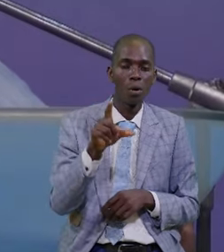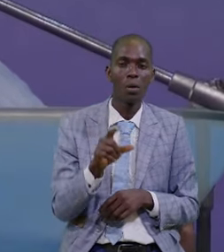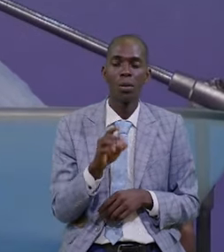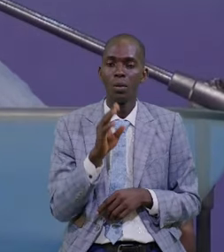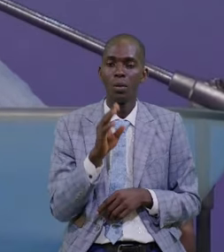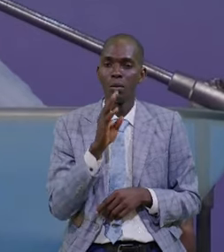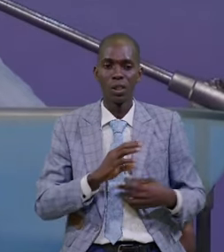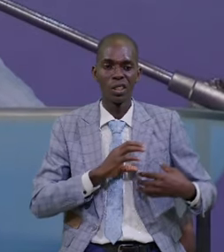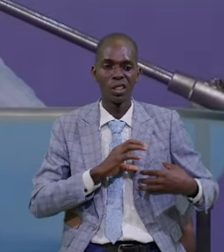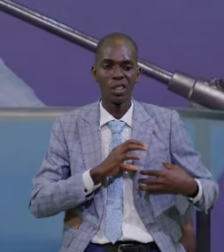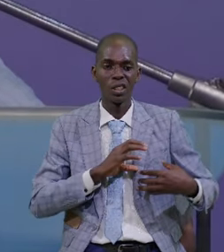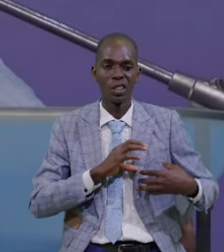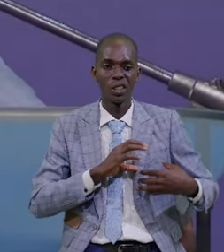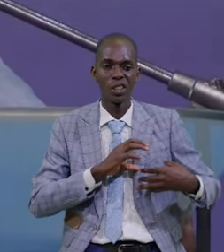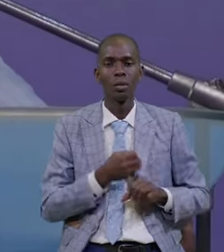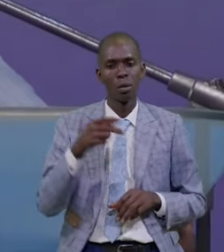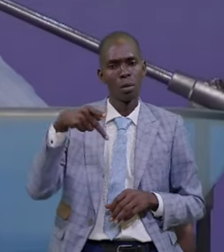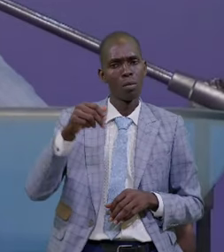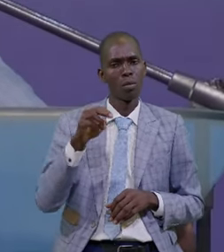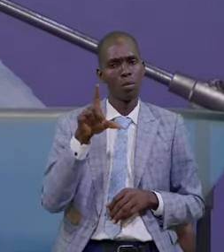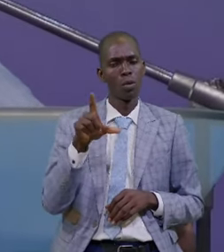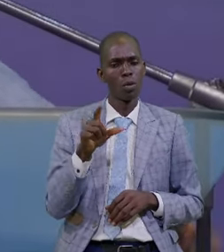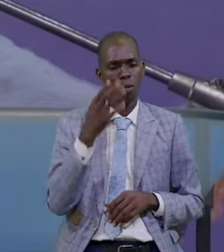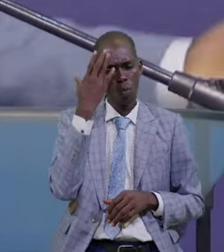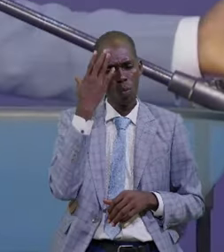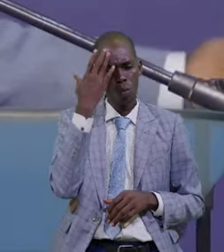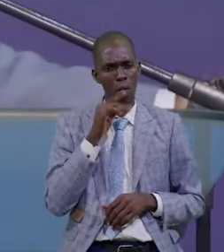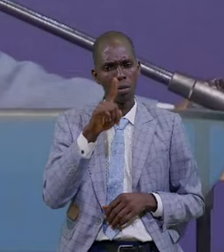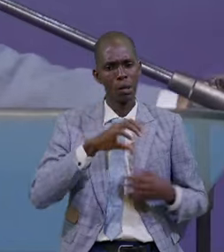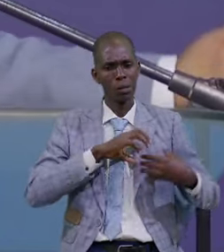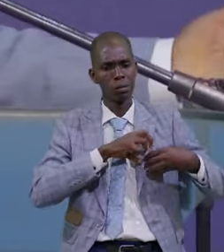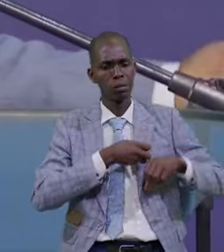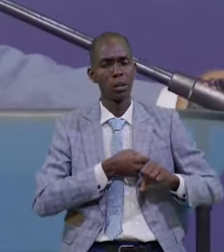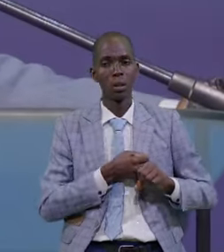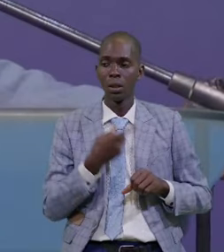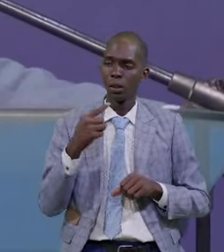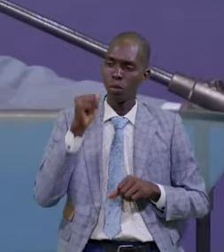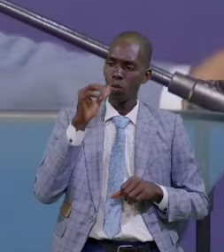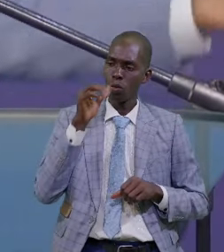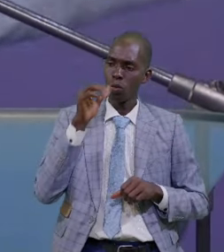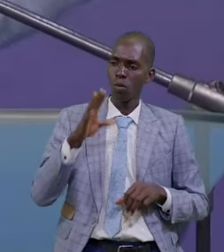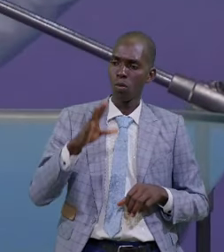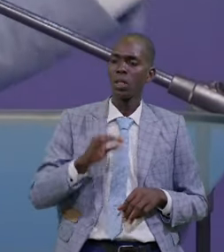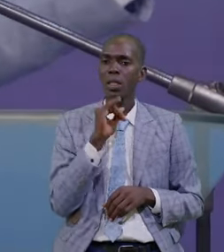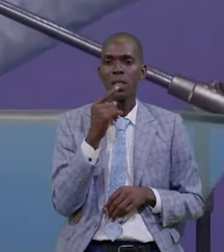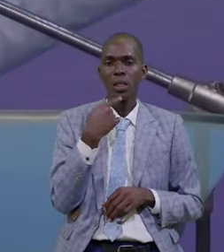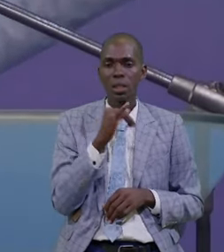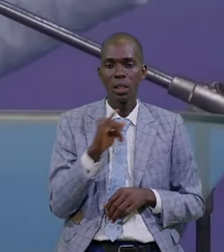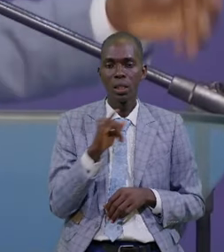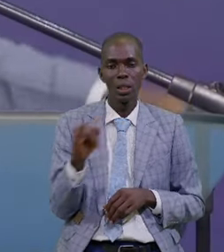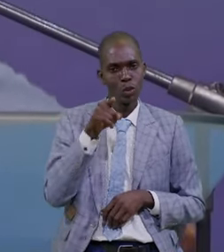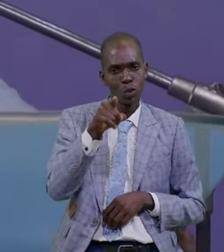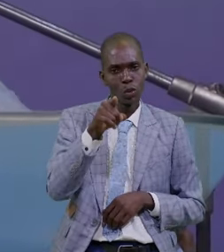grieved. Paul, why are you grieved? The lady is saying, you are a